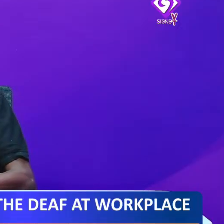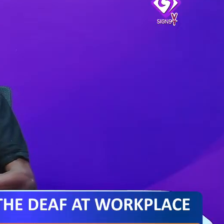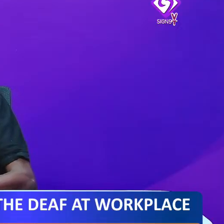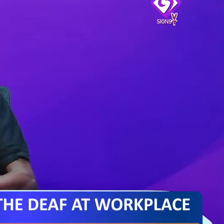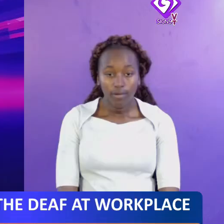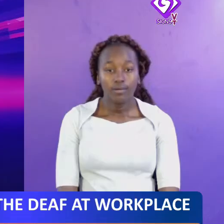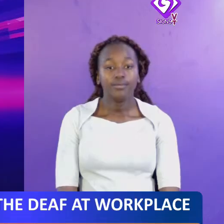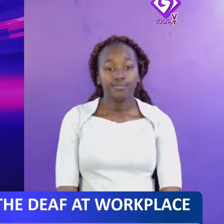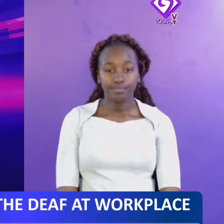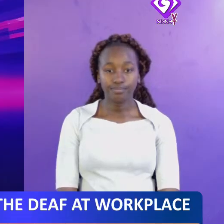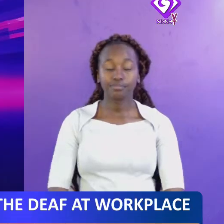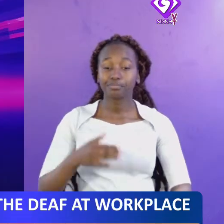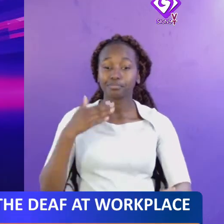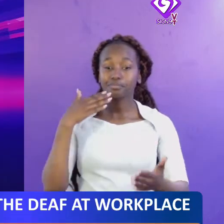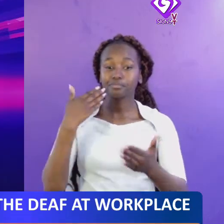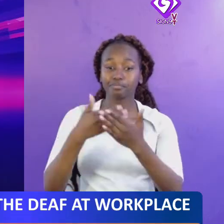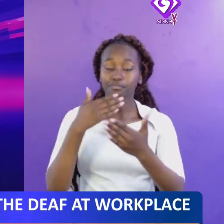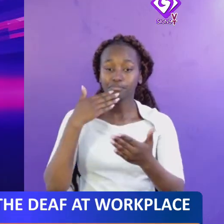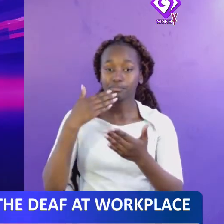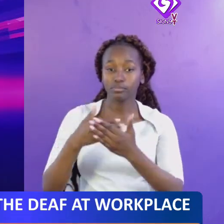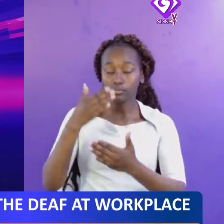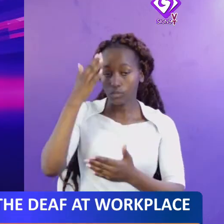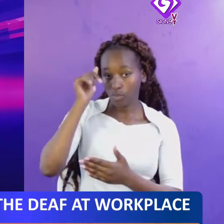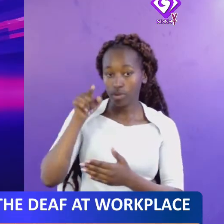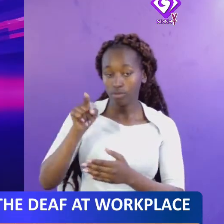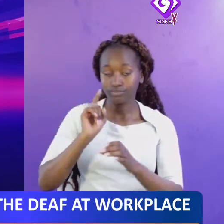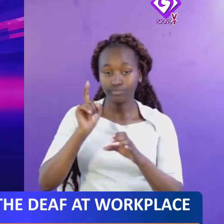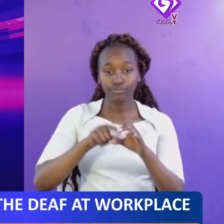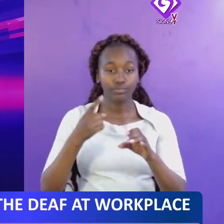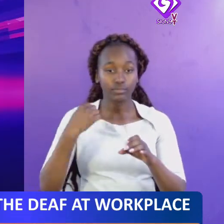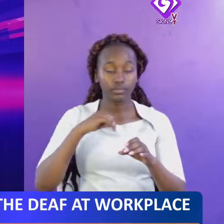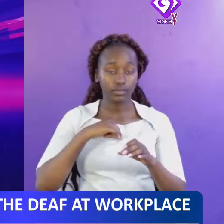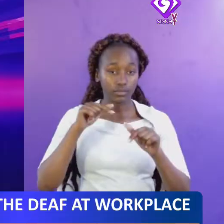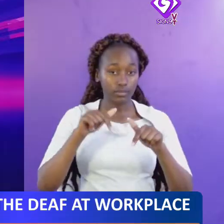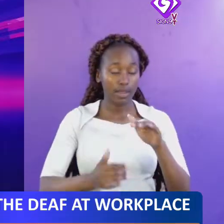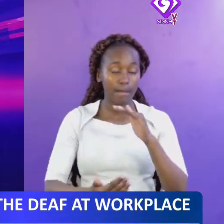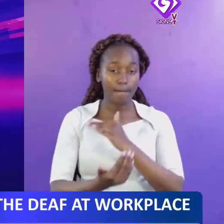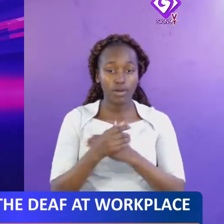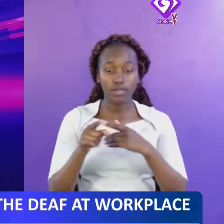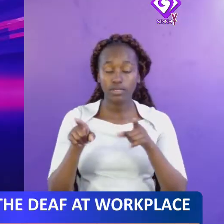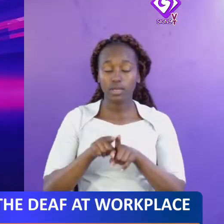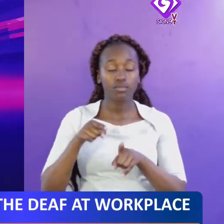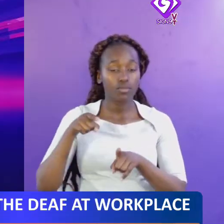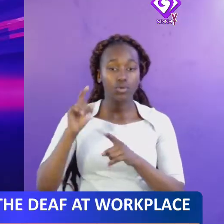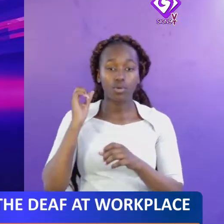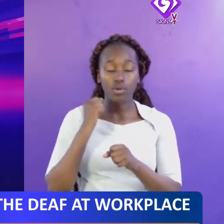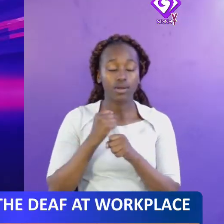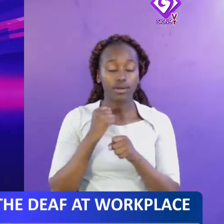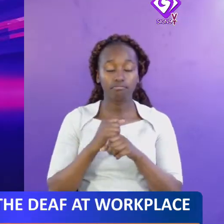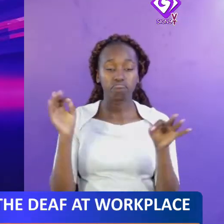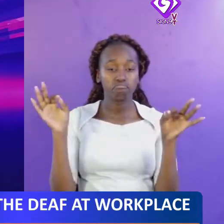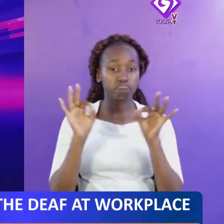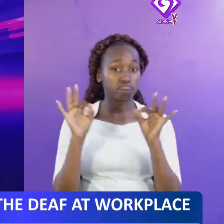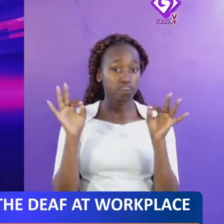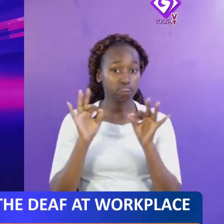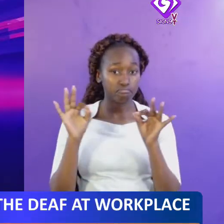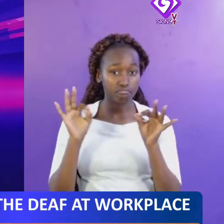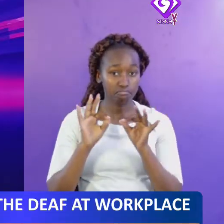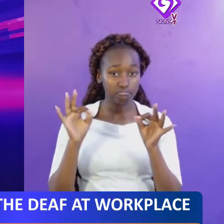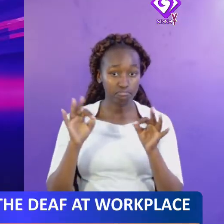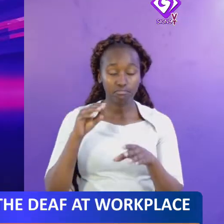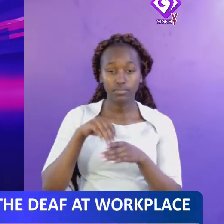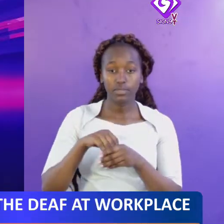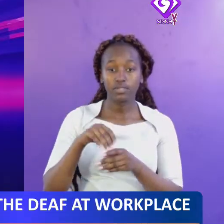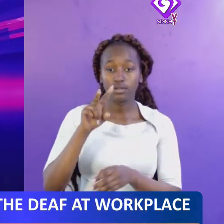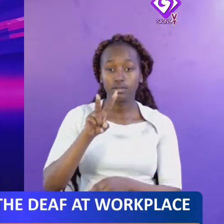Thank you very much, Kelvin, for joining us this morning and for the amazing work that you do at Vital